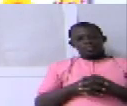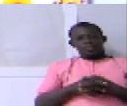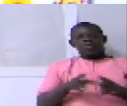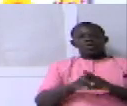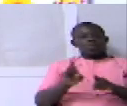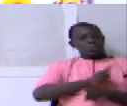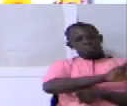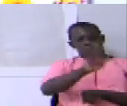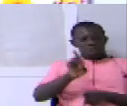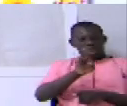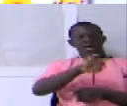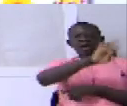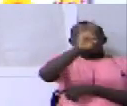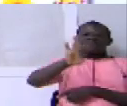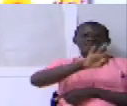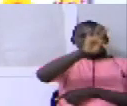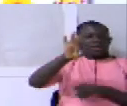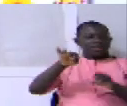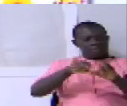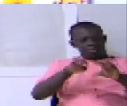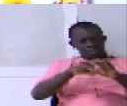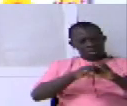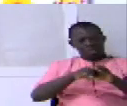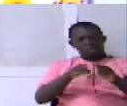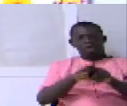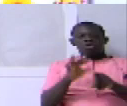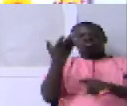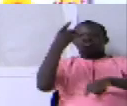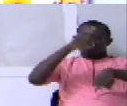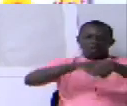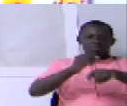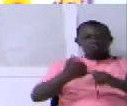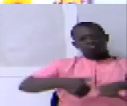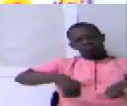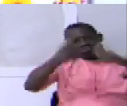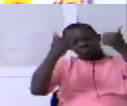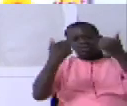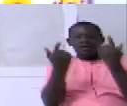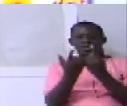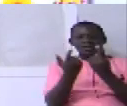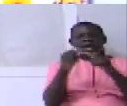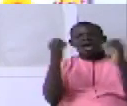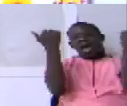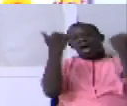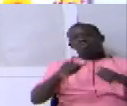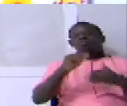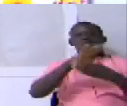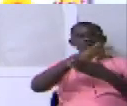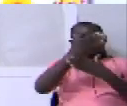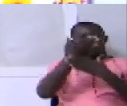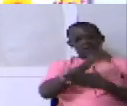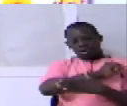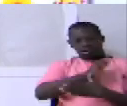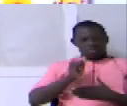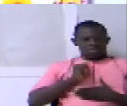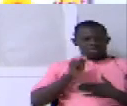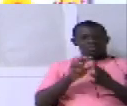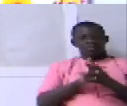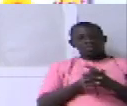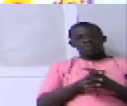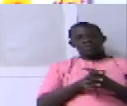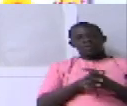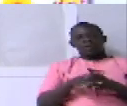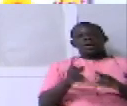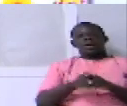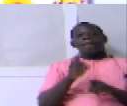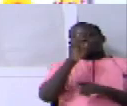are a family. Mbemu badin kilingoleti. Sometimes good things happen in between us. Modolu kukendolu kakentema.